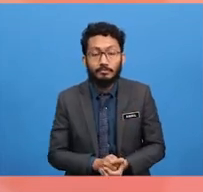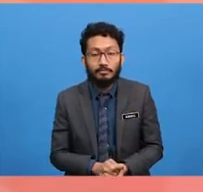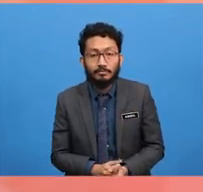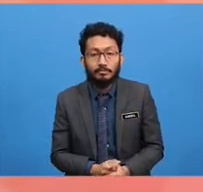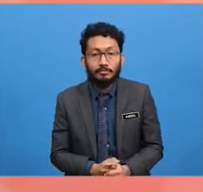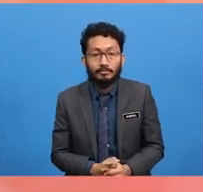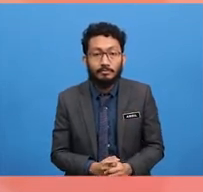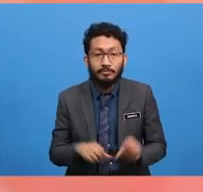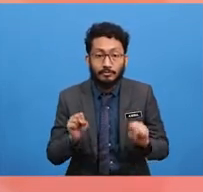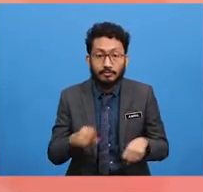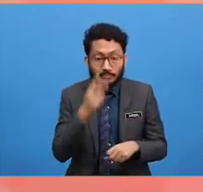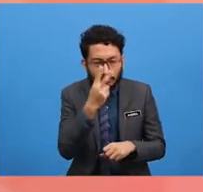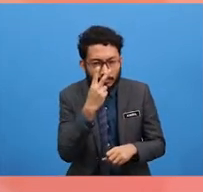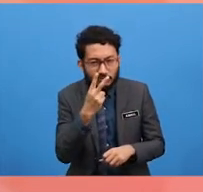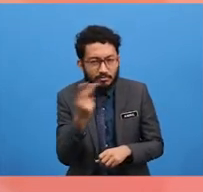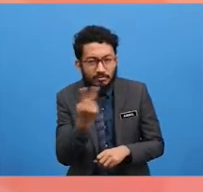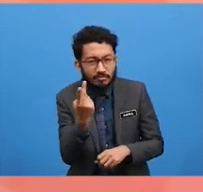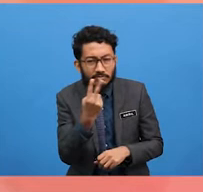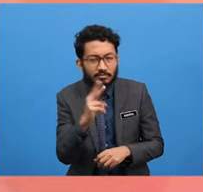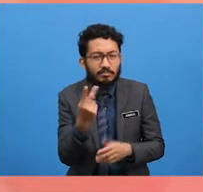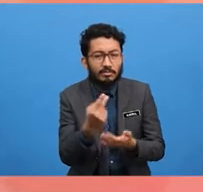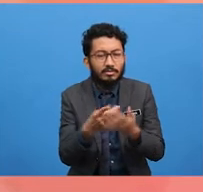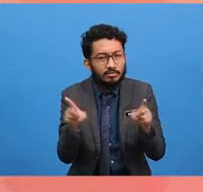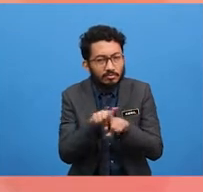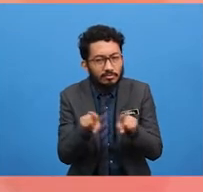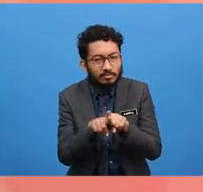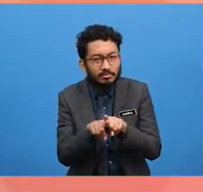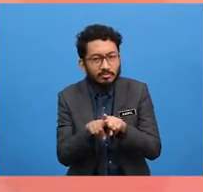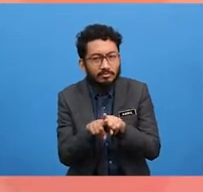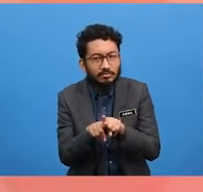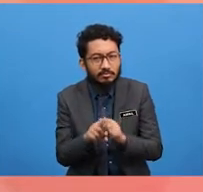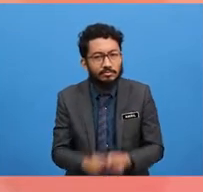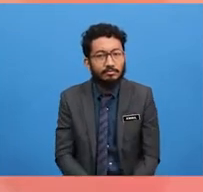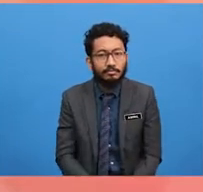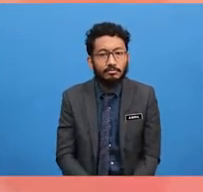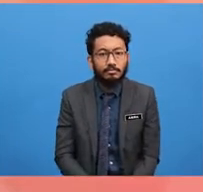see how both emails correspond to each other?